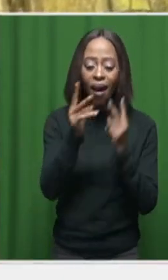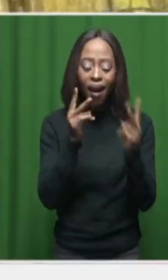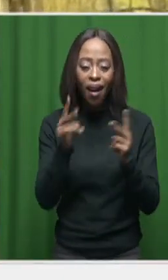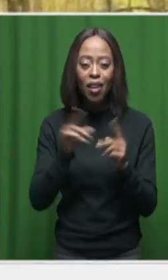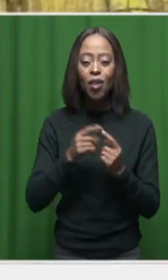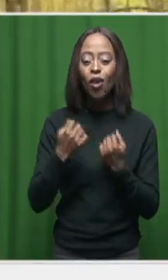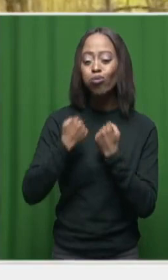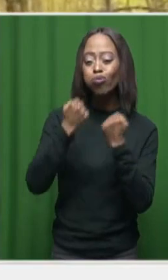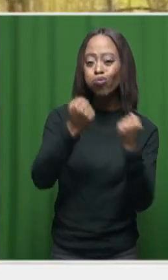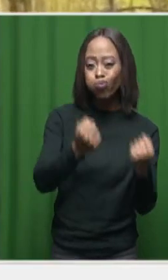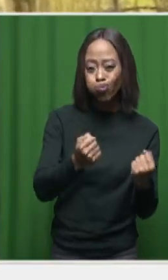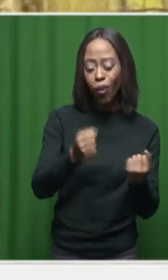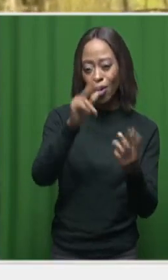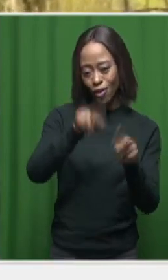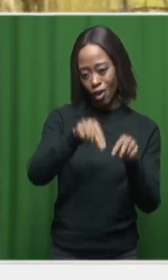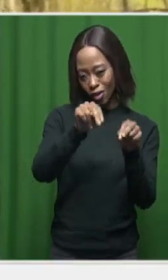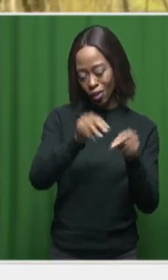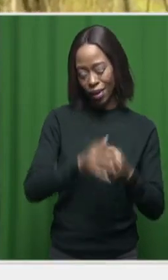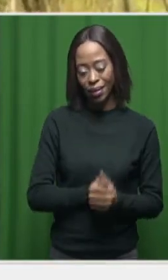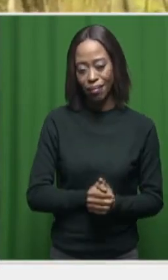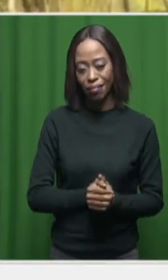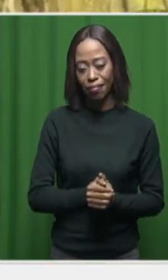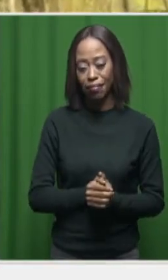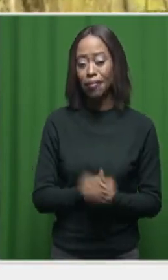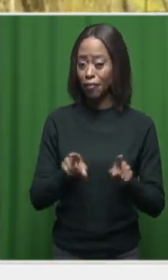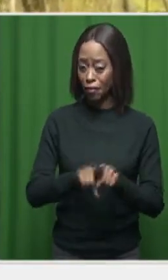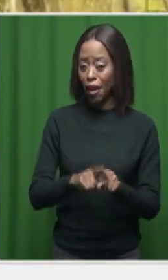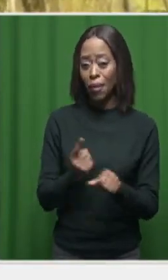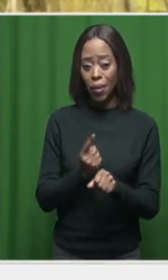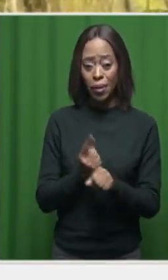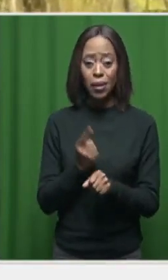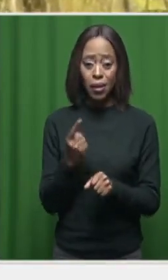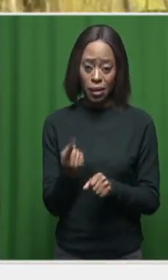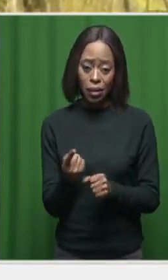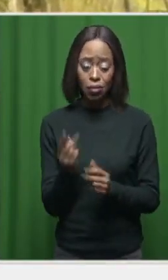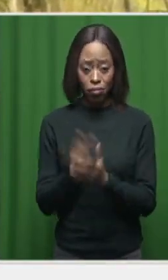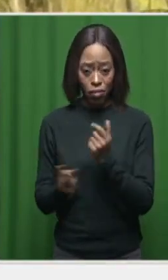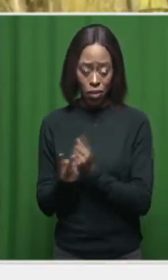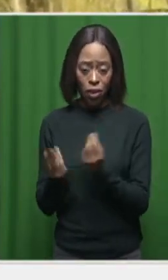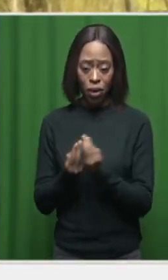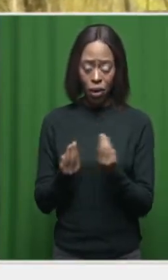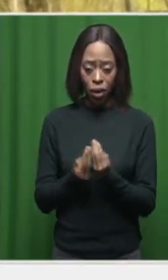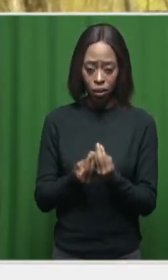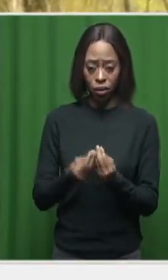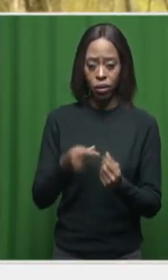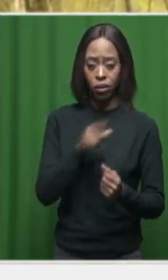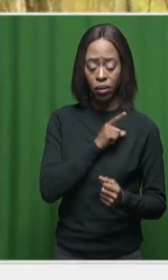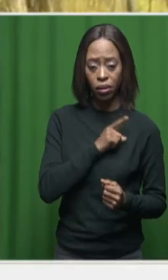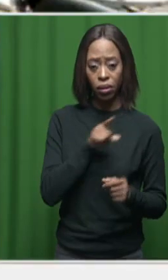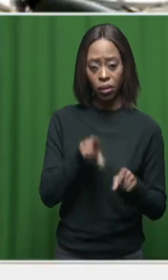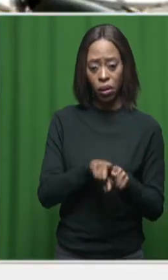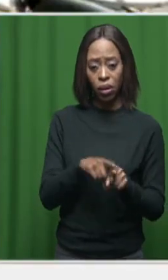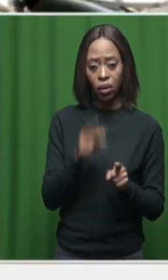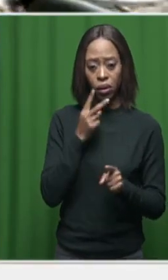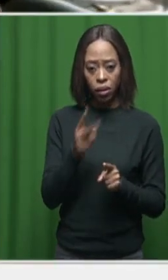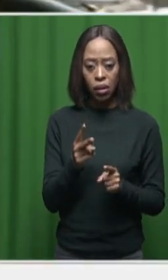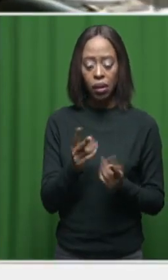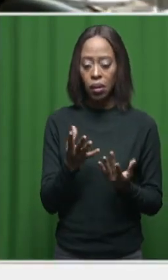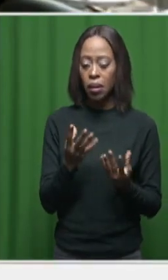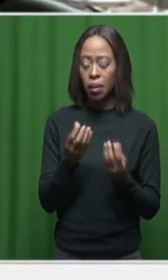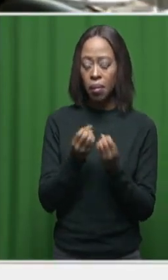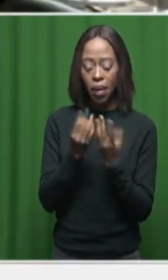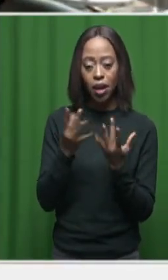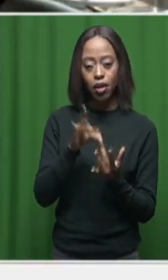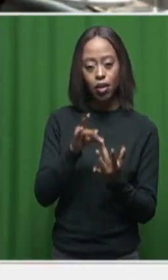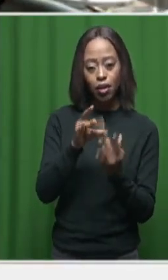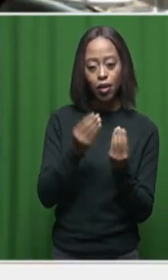all the way down to the Kruger National Park. It's a little bit of both. As you can see, I think we exude opulence here, with